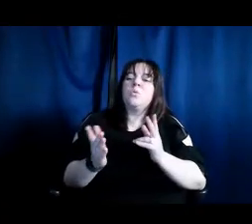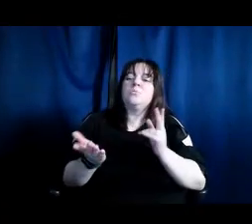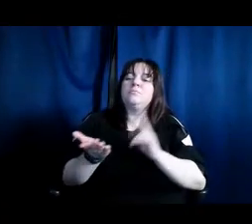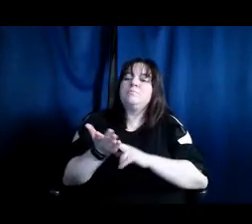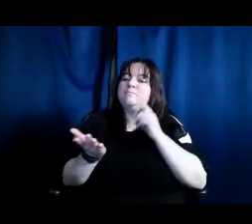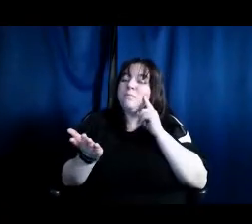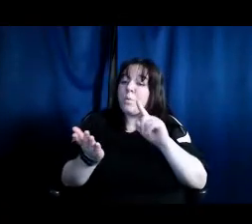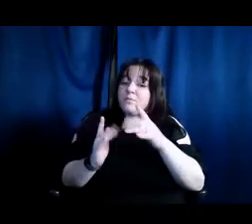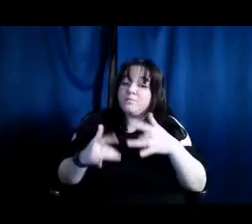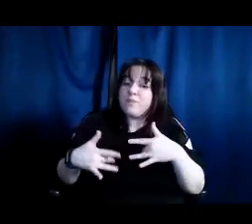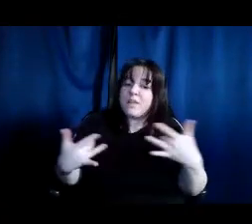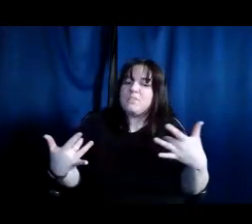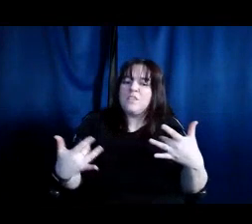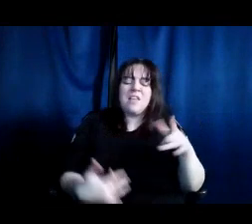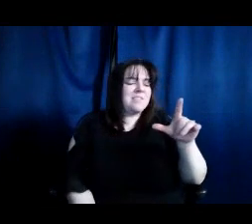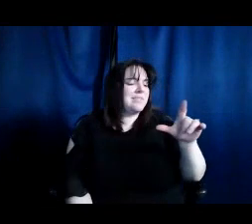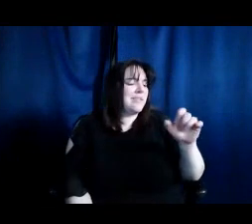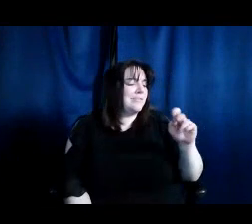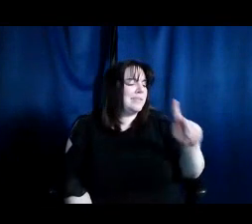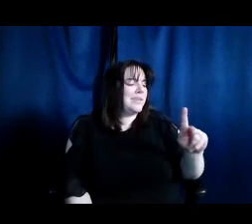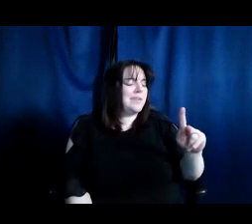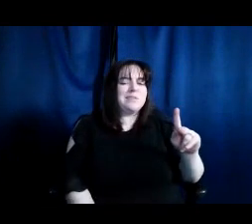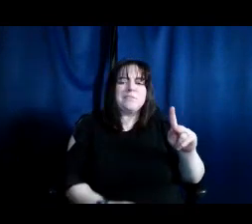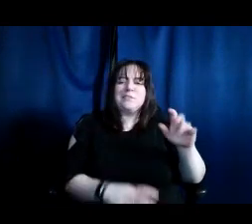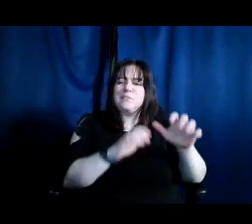say instead of register here?